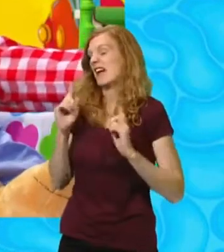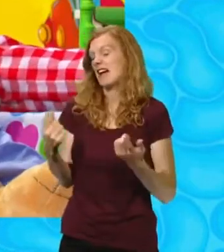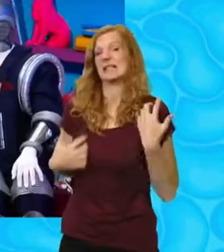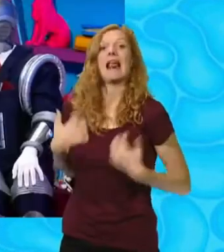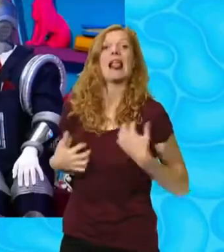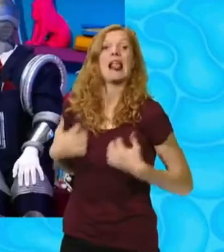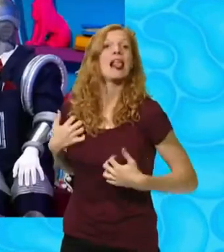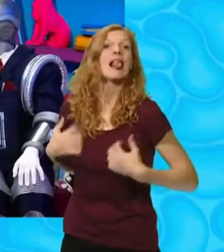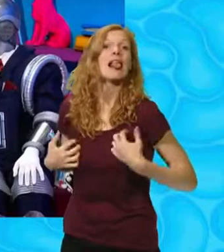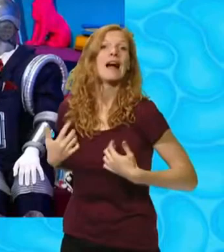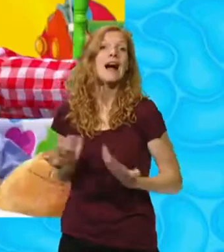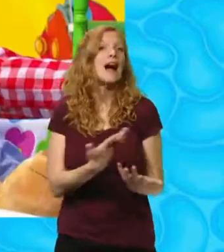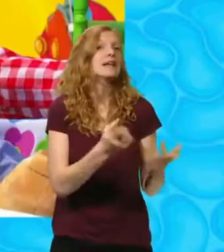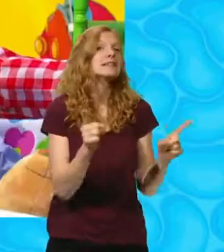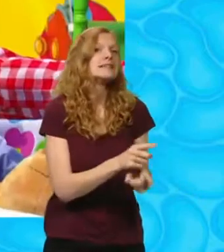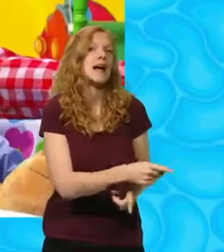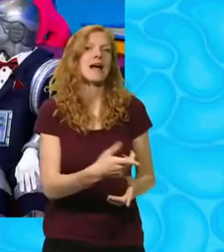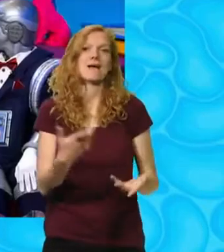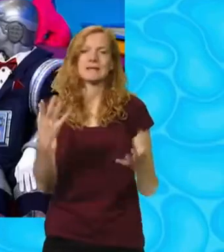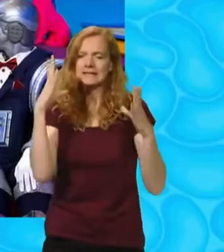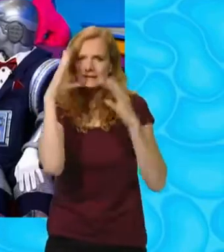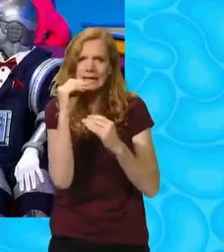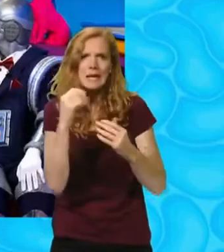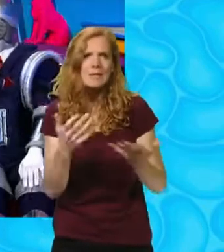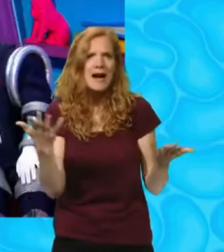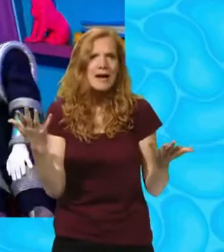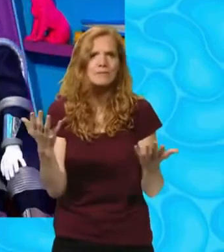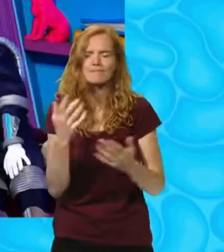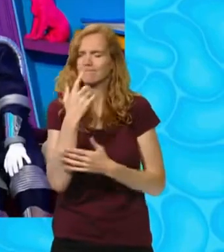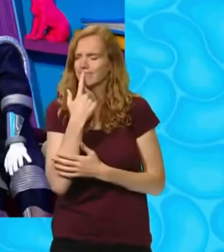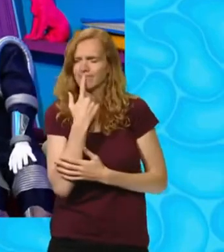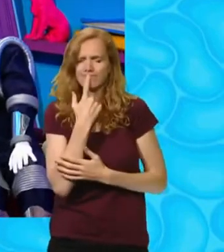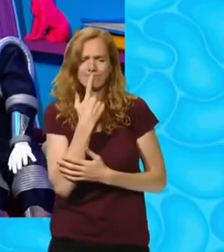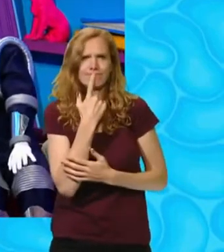mean, how are we going to get Little Monster to sleep? Have you got any ideas, Little Monster?